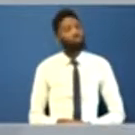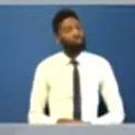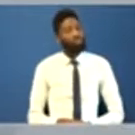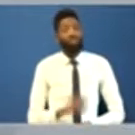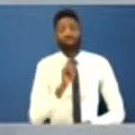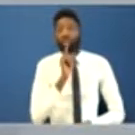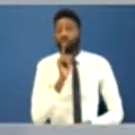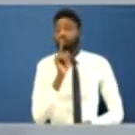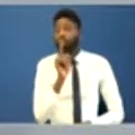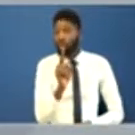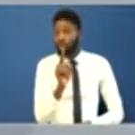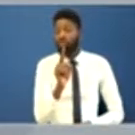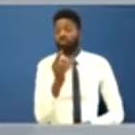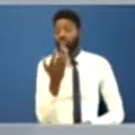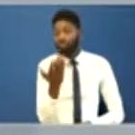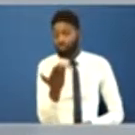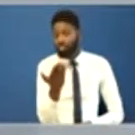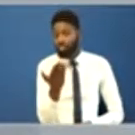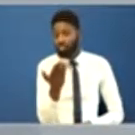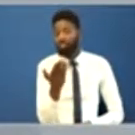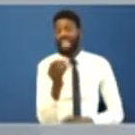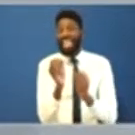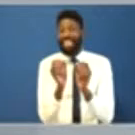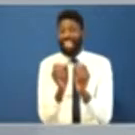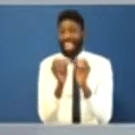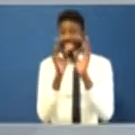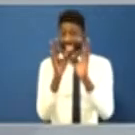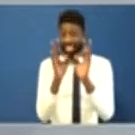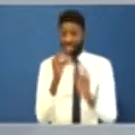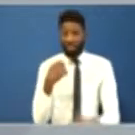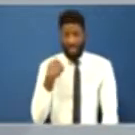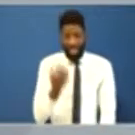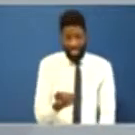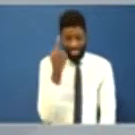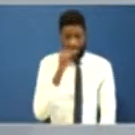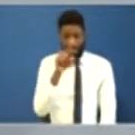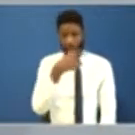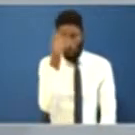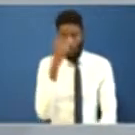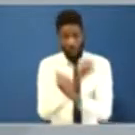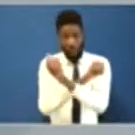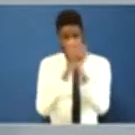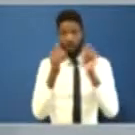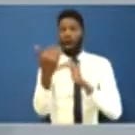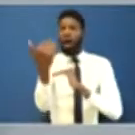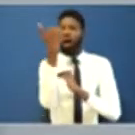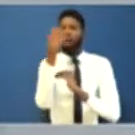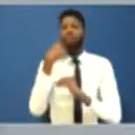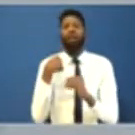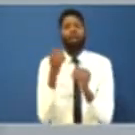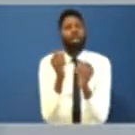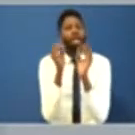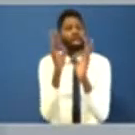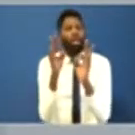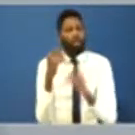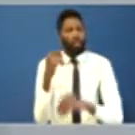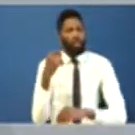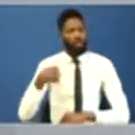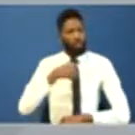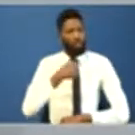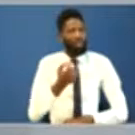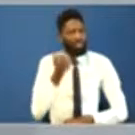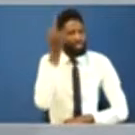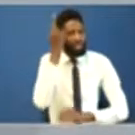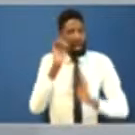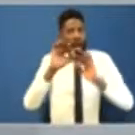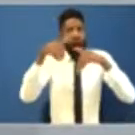so i mean if i may get you correctly you're trying to ask me if we understand to the